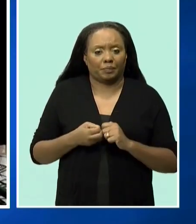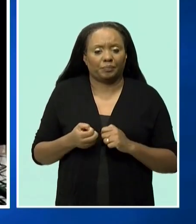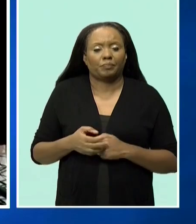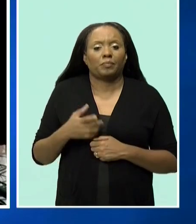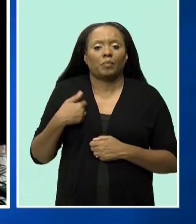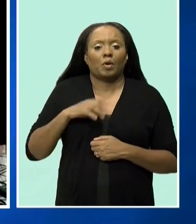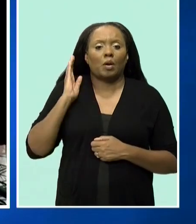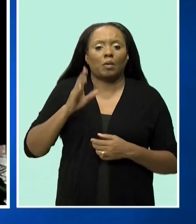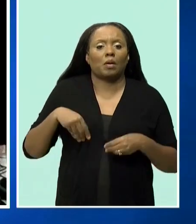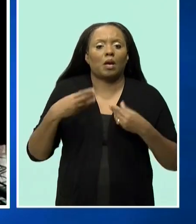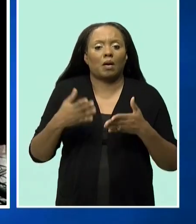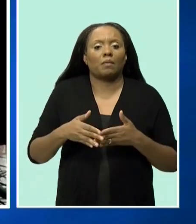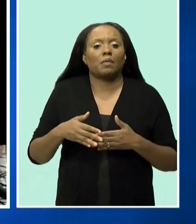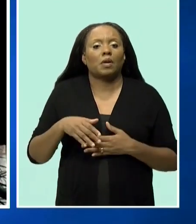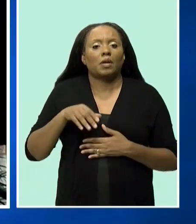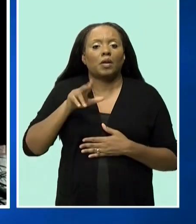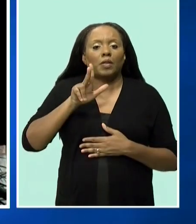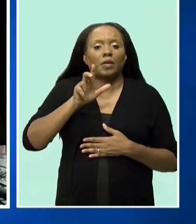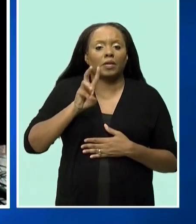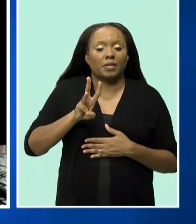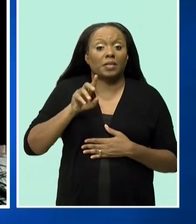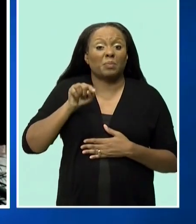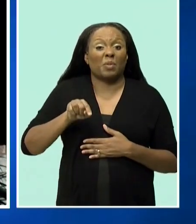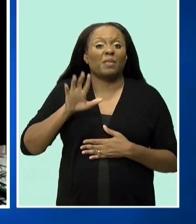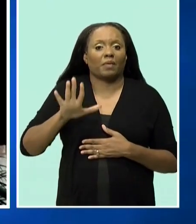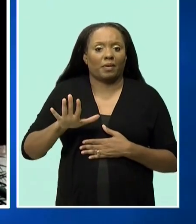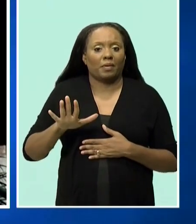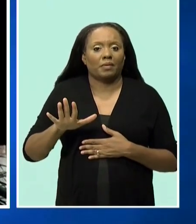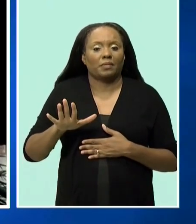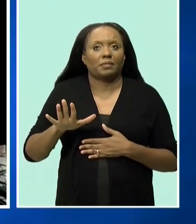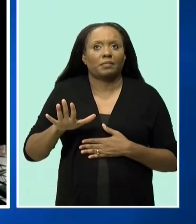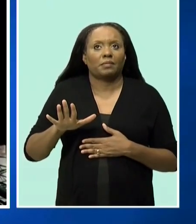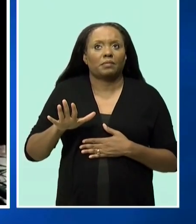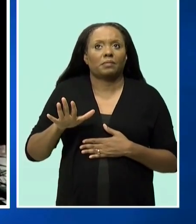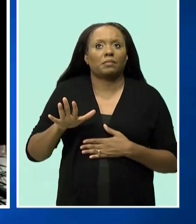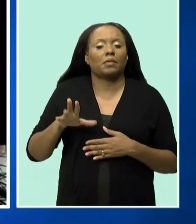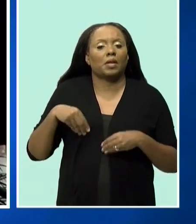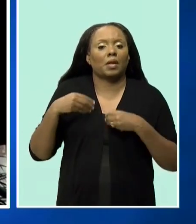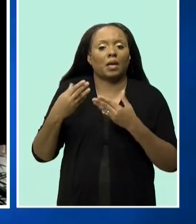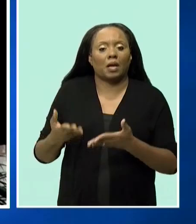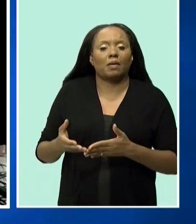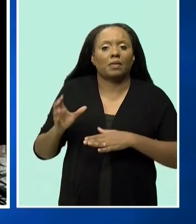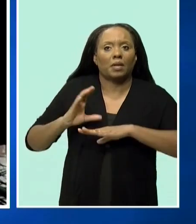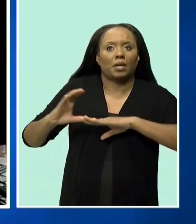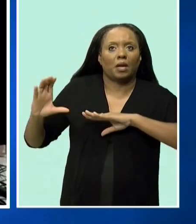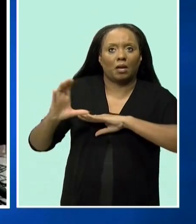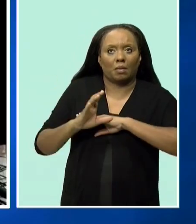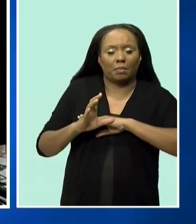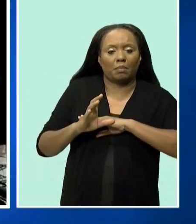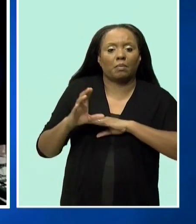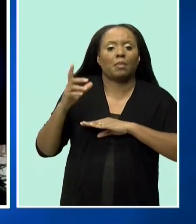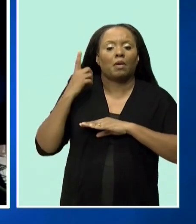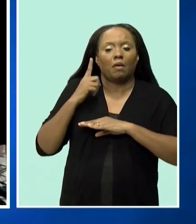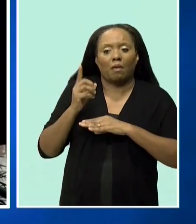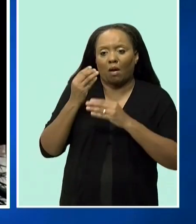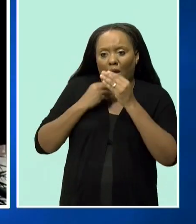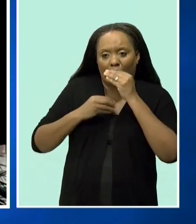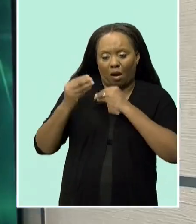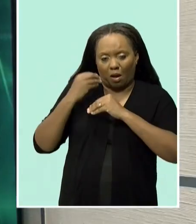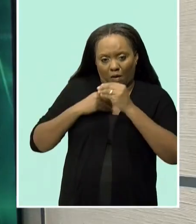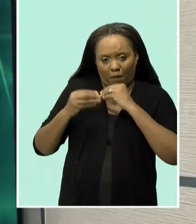additional 36.5 million euros to the Caribbean region in order to address food